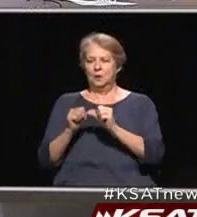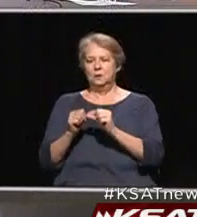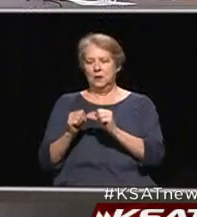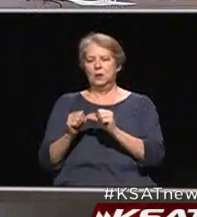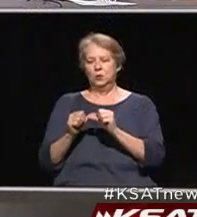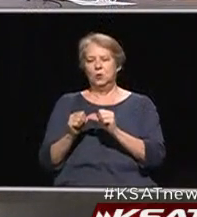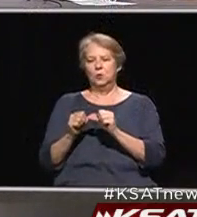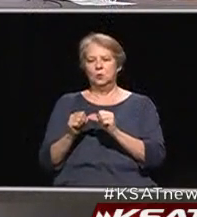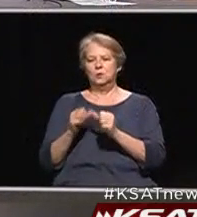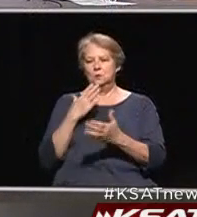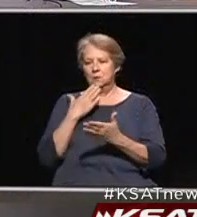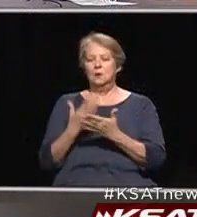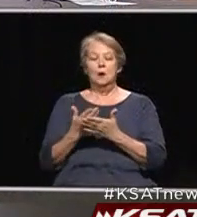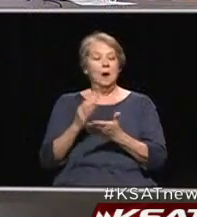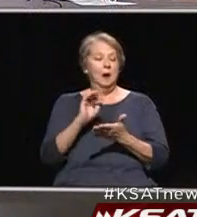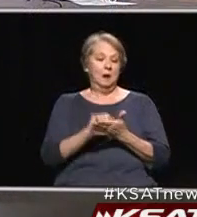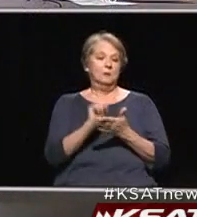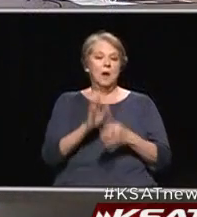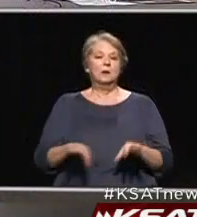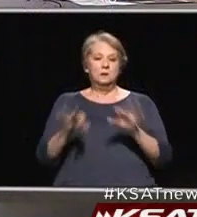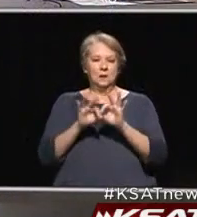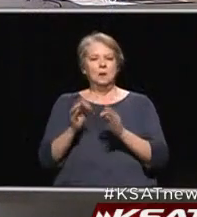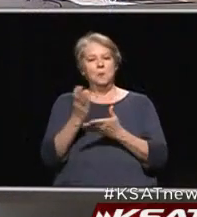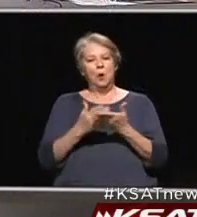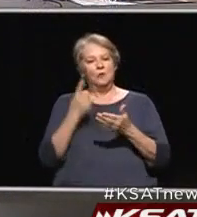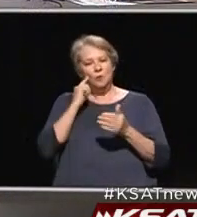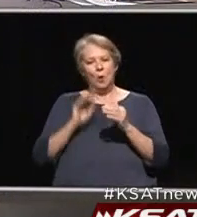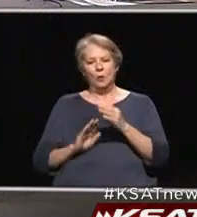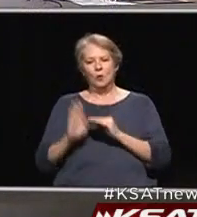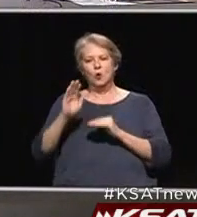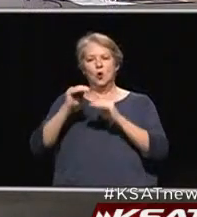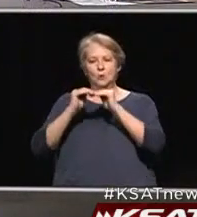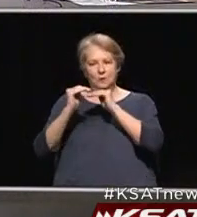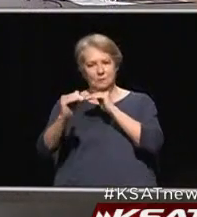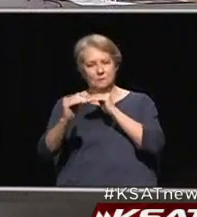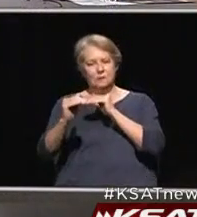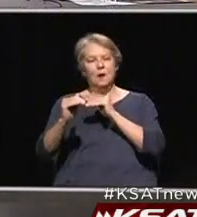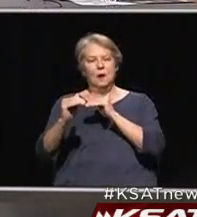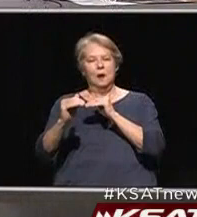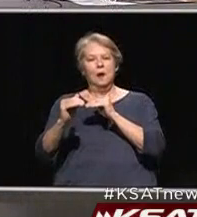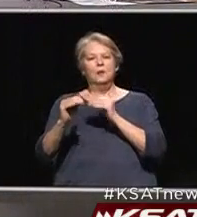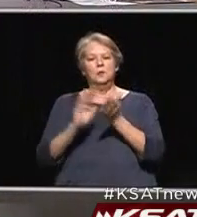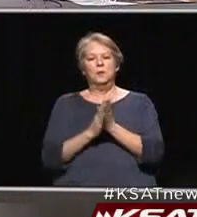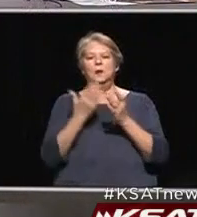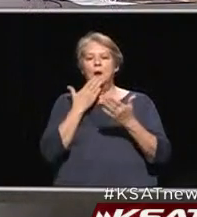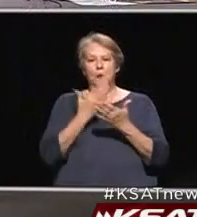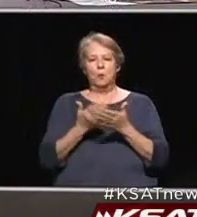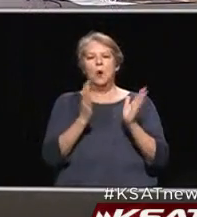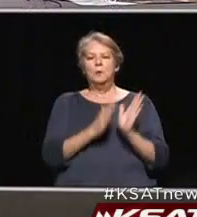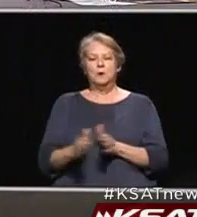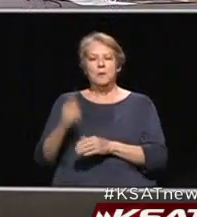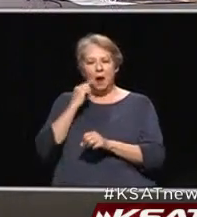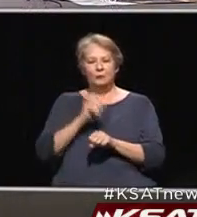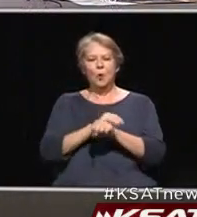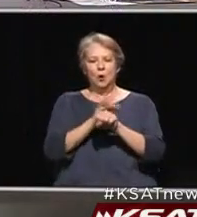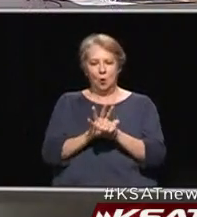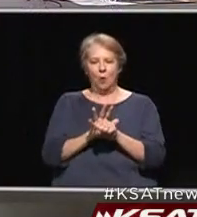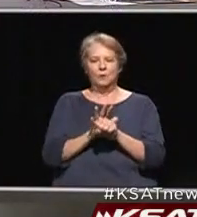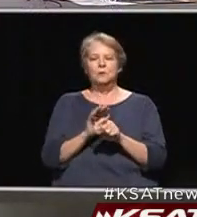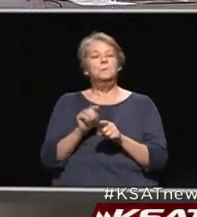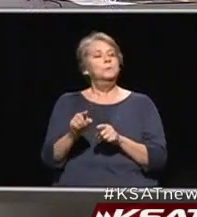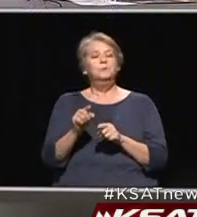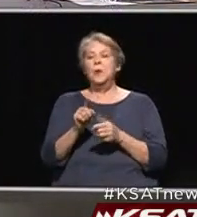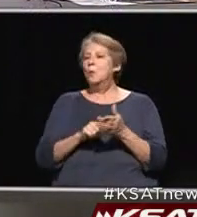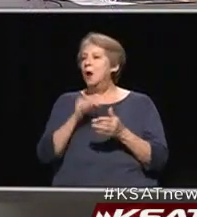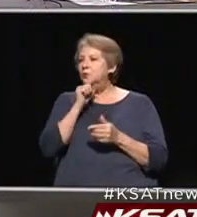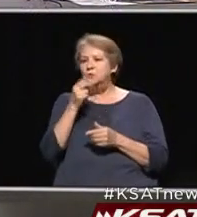strong shape, and that's an important part of flattening the curve and making sure that we're well prepared for any scenario in COVID-19. Something that you don't see